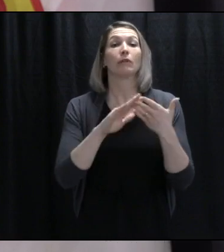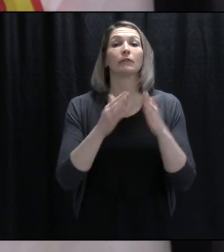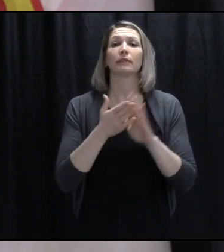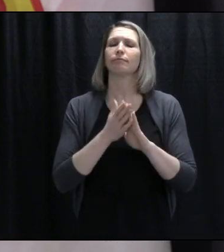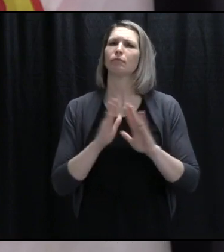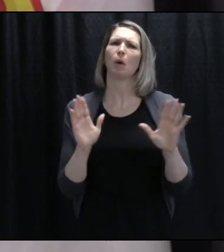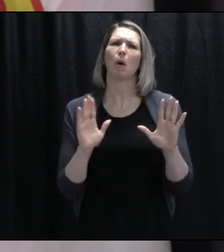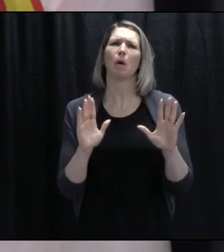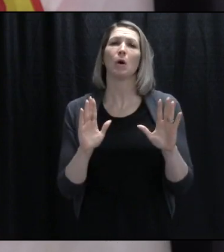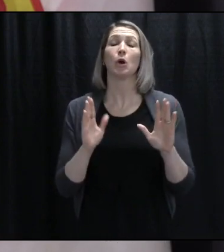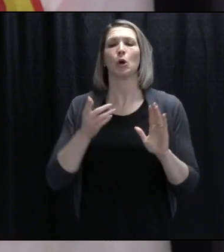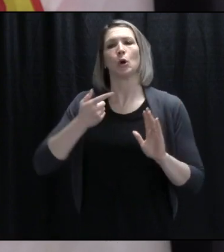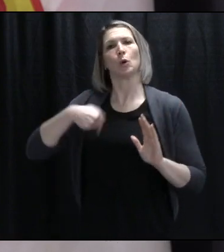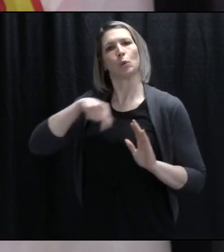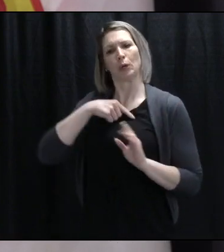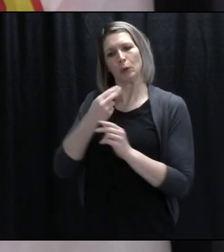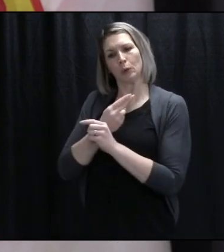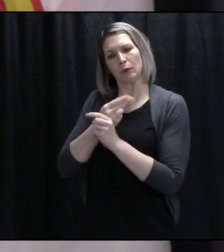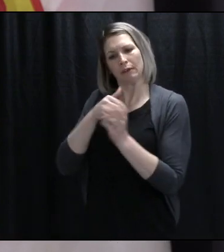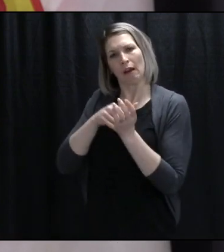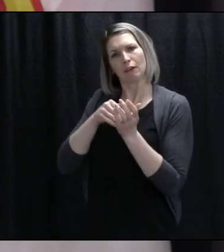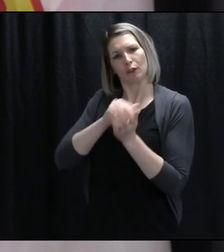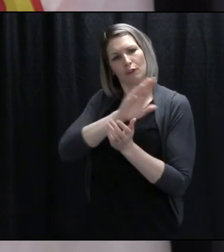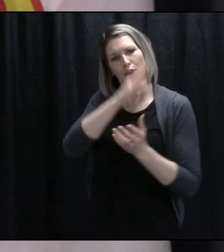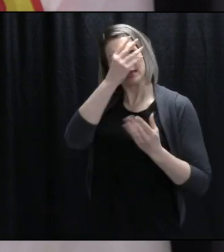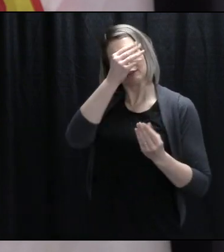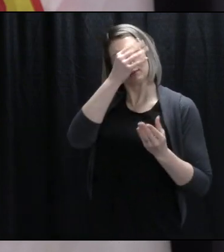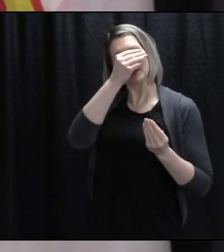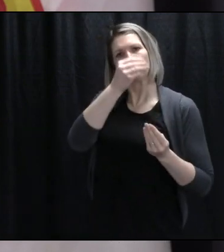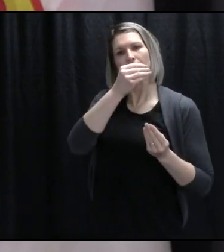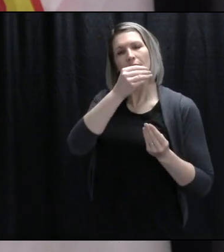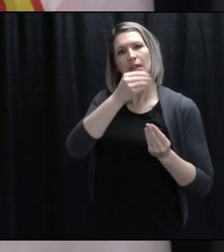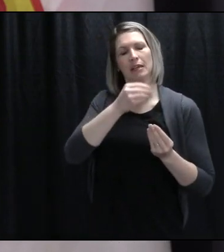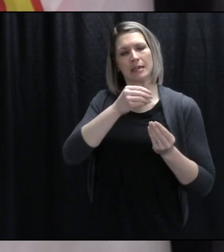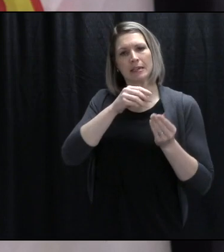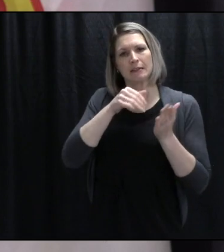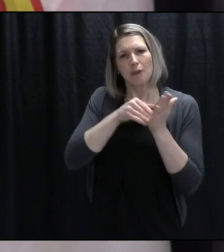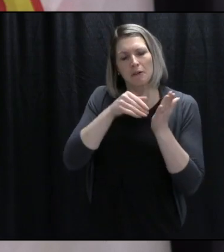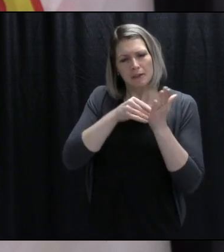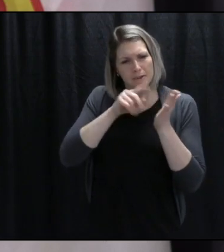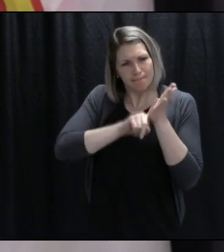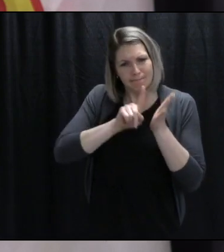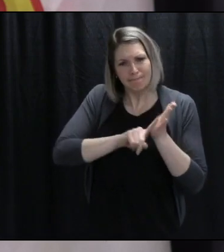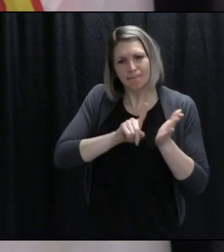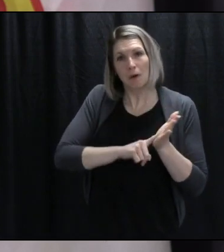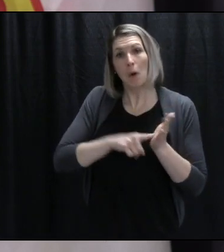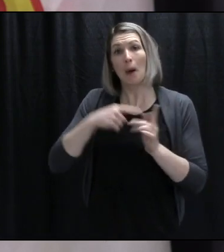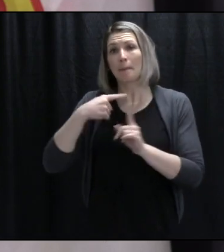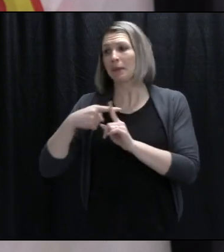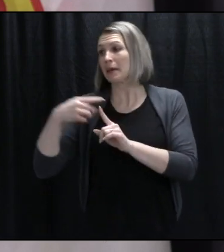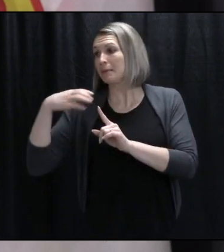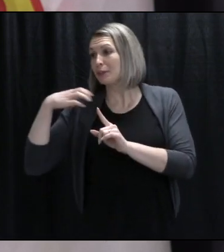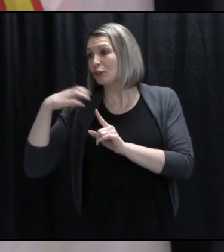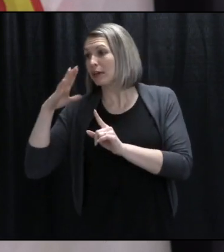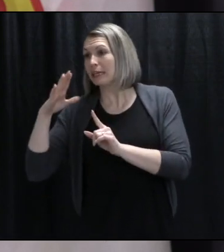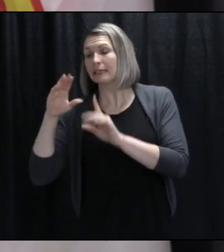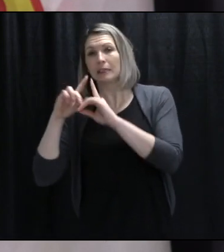medical judgment. The exemptions that are in place are to ensure essential services and infrastructure is maintained.